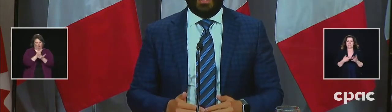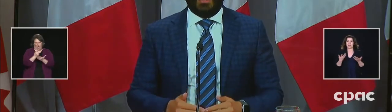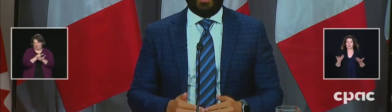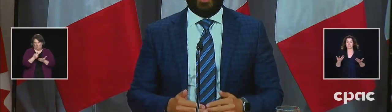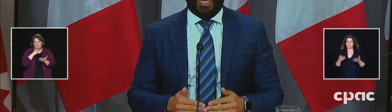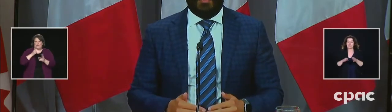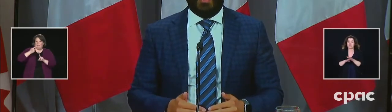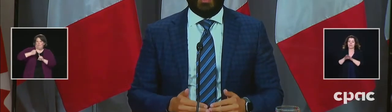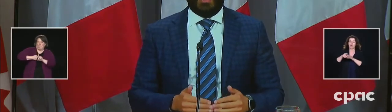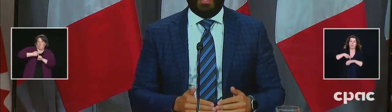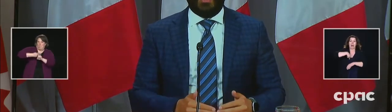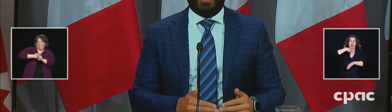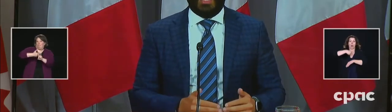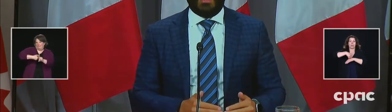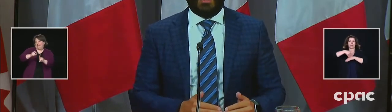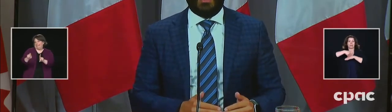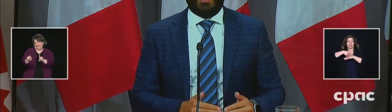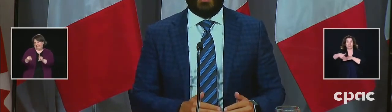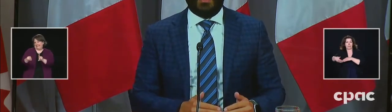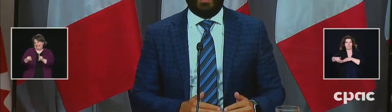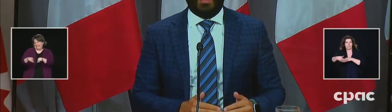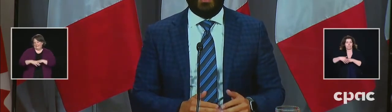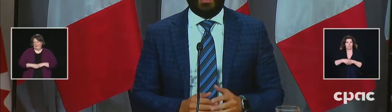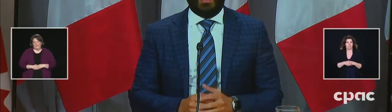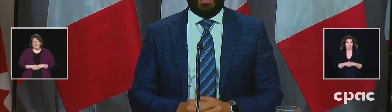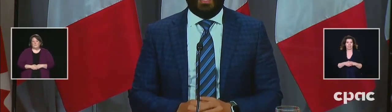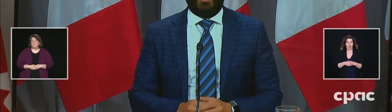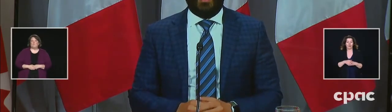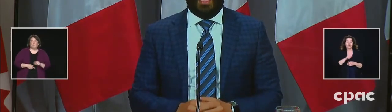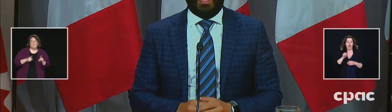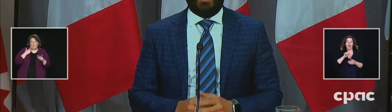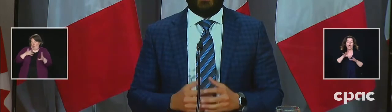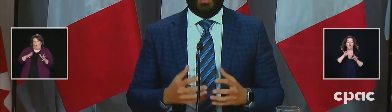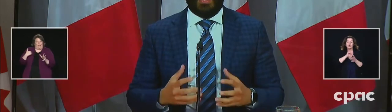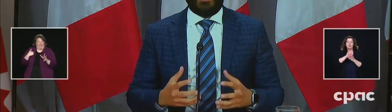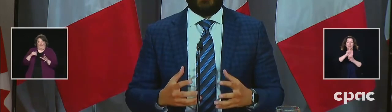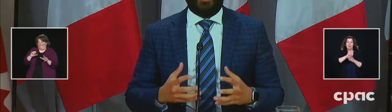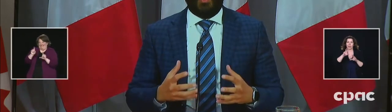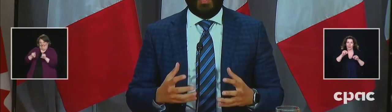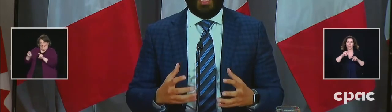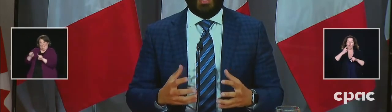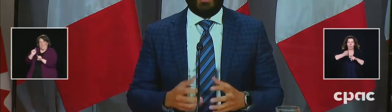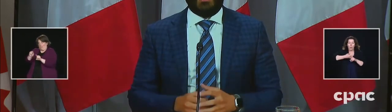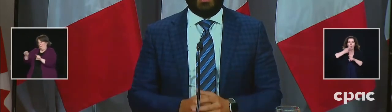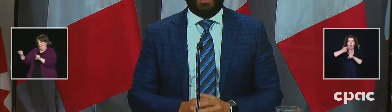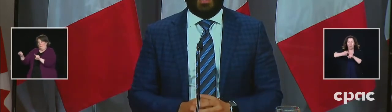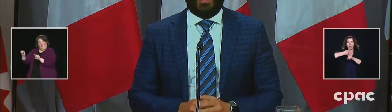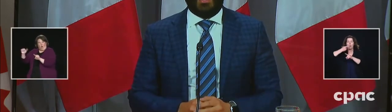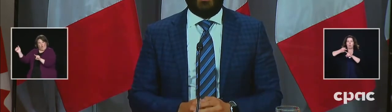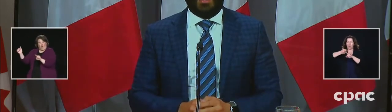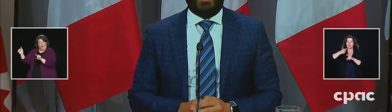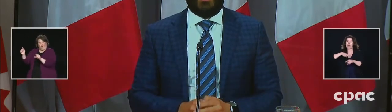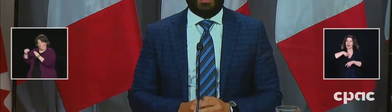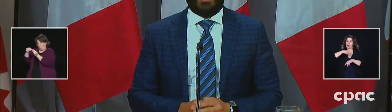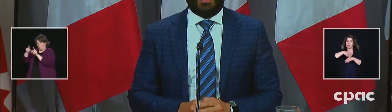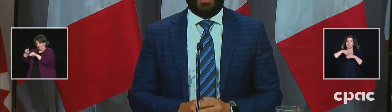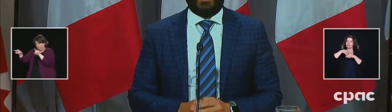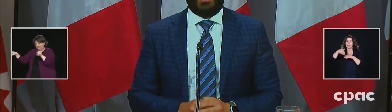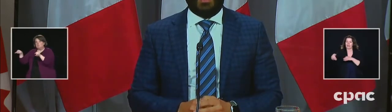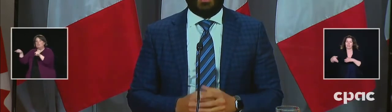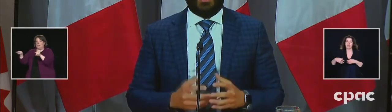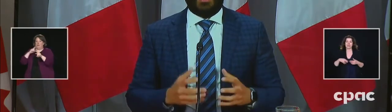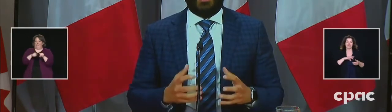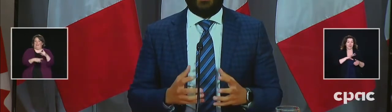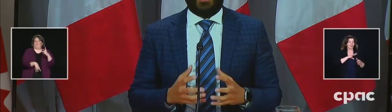idea is to complement the other testing initiatives as well, and really to mobilize our innovative,